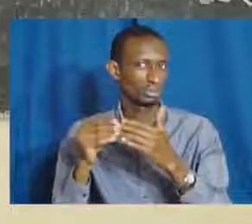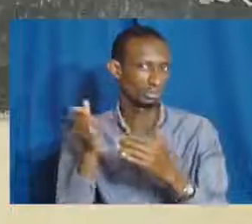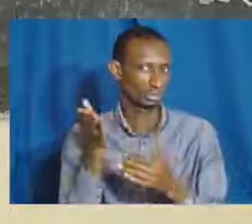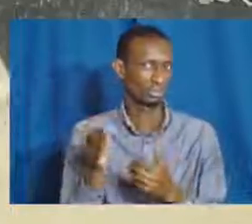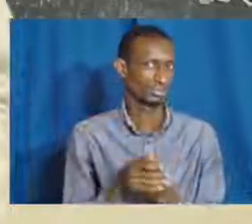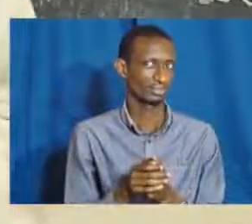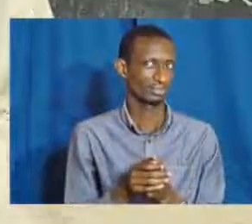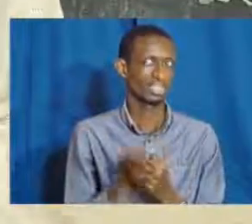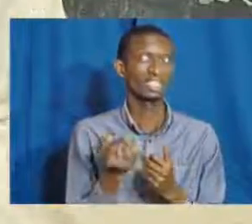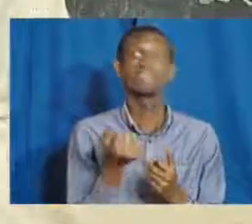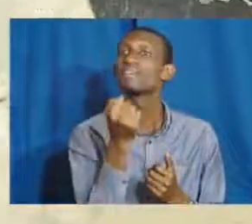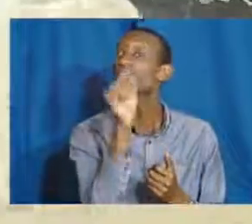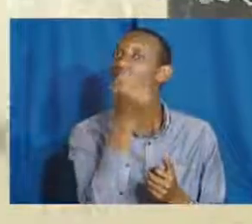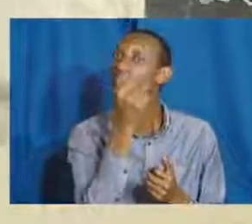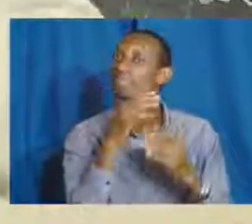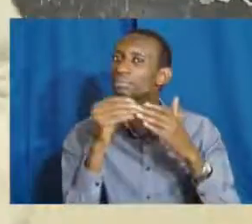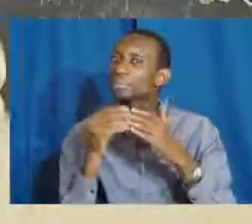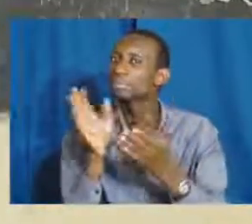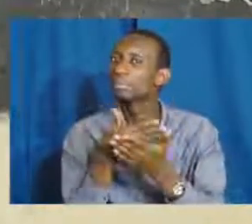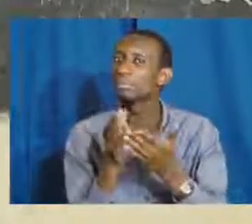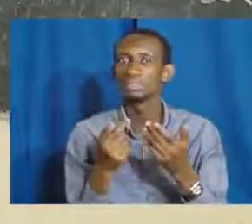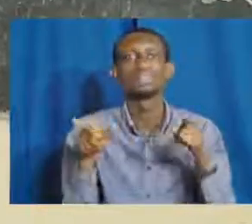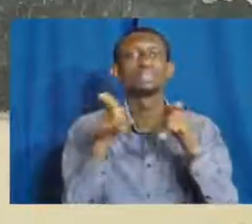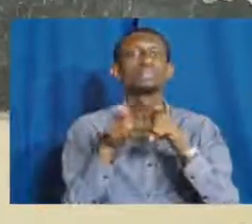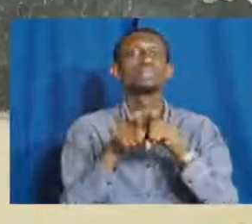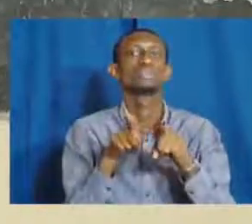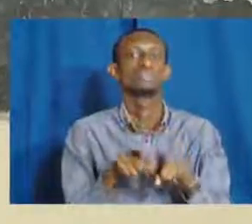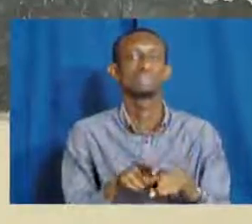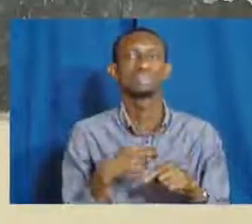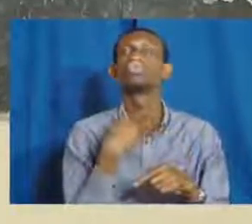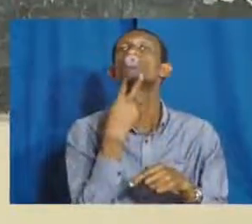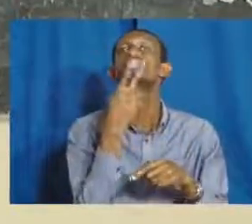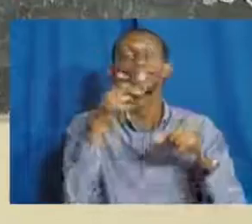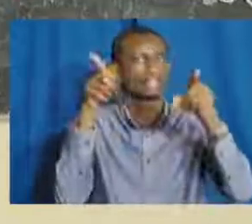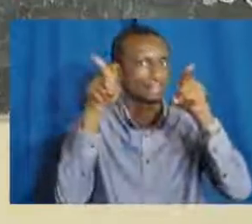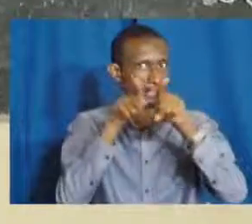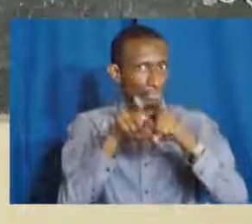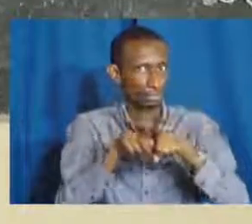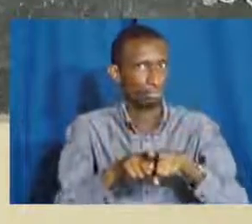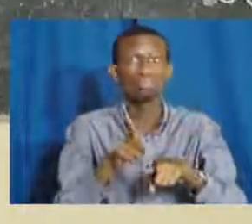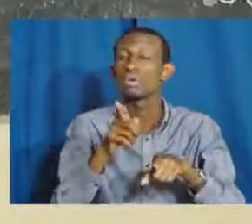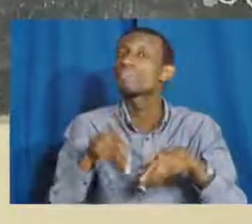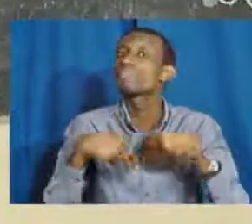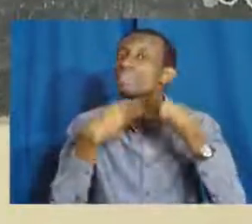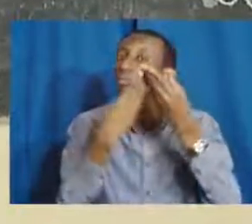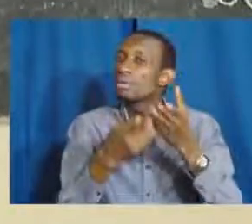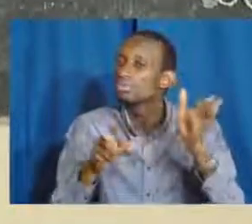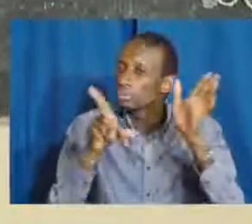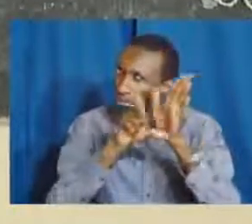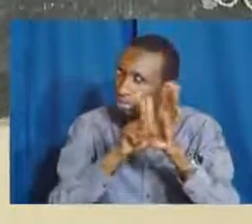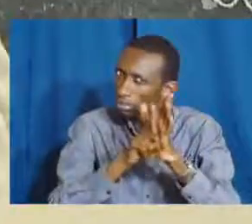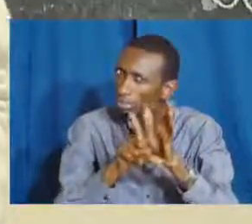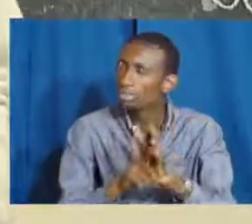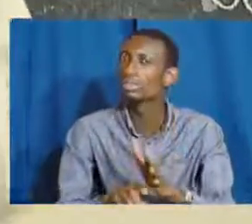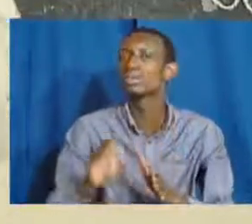the same similarity, or maybe gives the same tone. So he formulated the law of